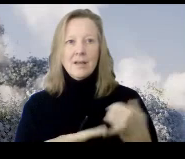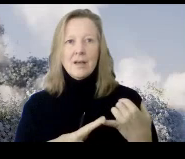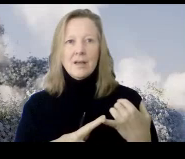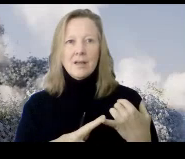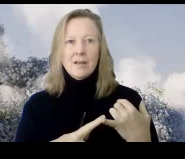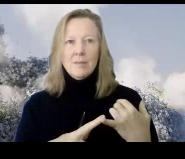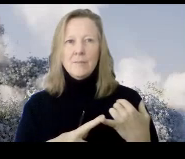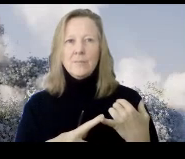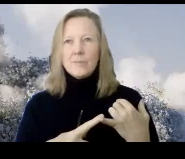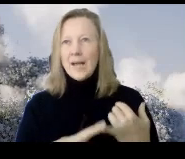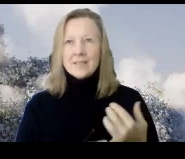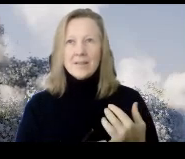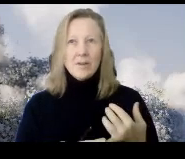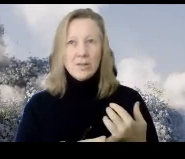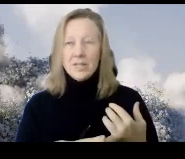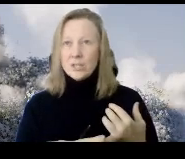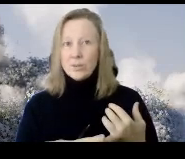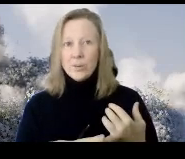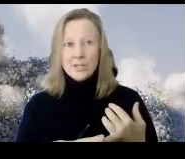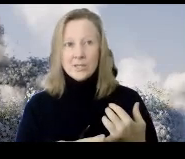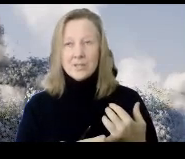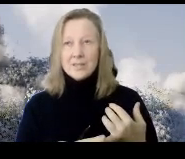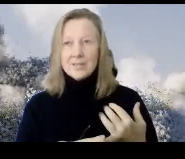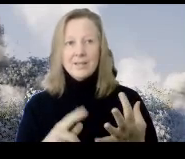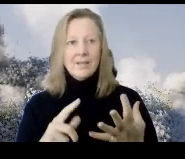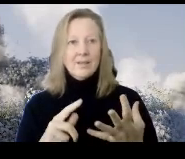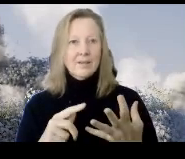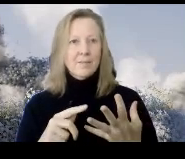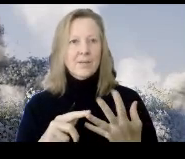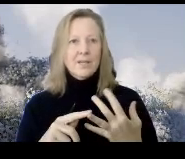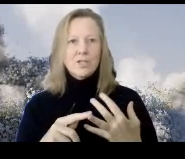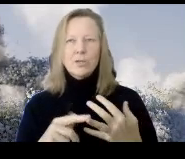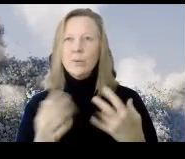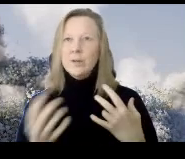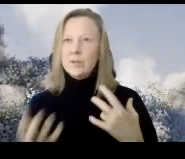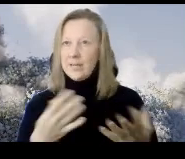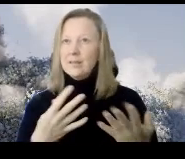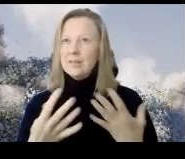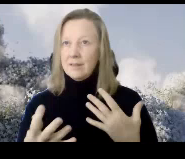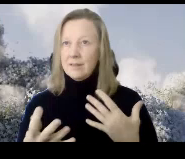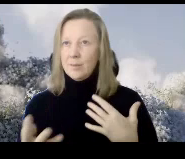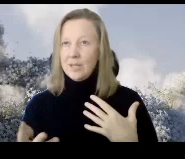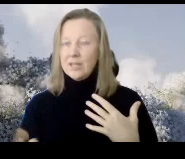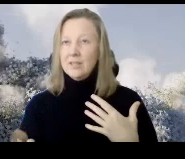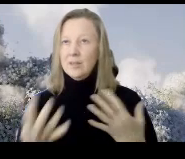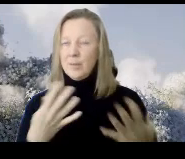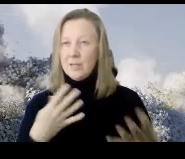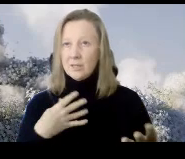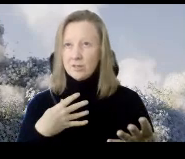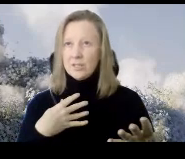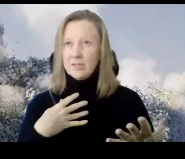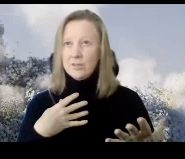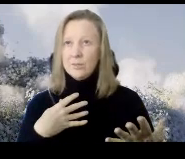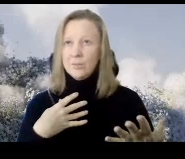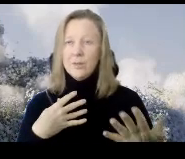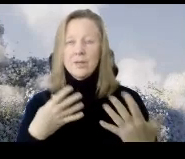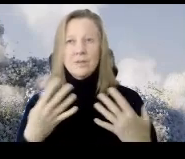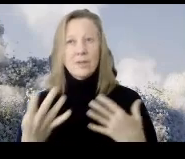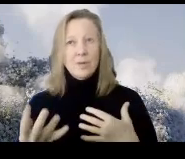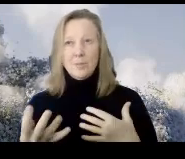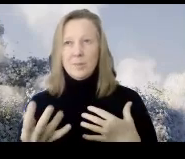then asking all the history questions, making sure you understand the patient and the patient understands